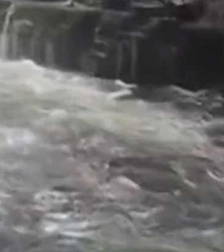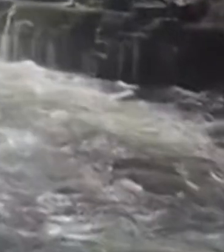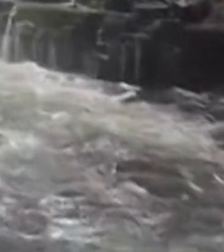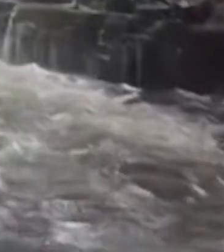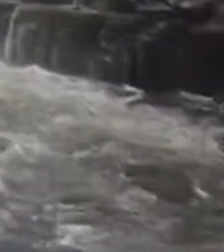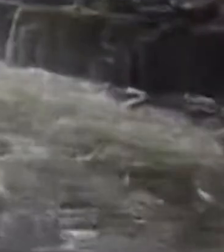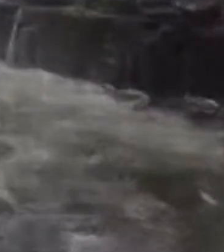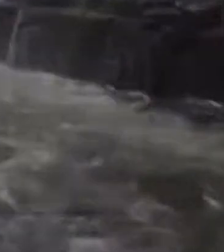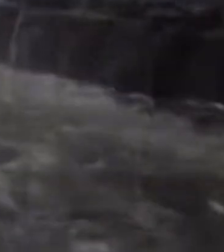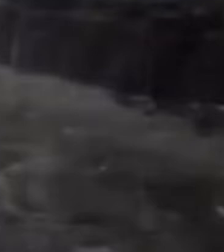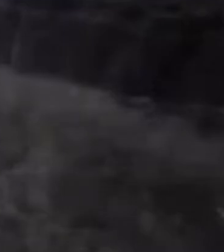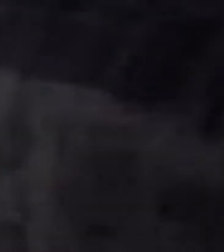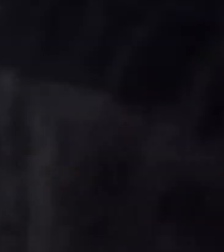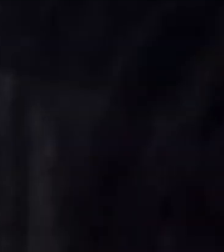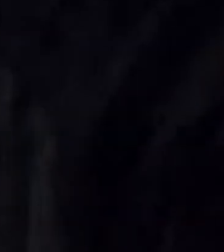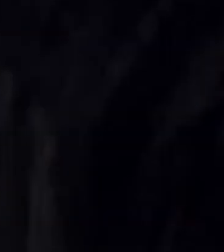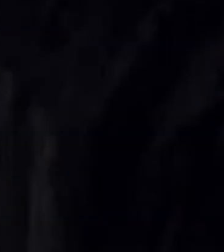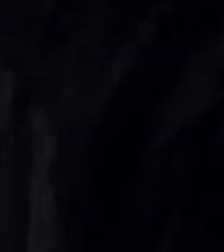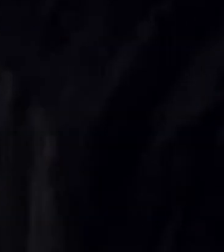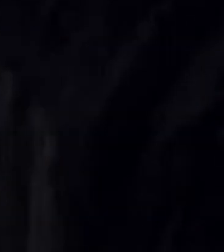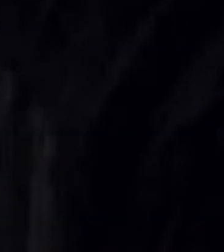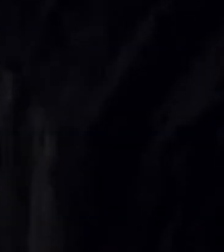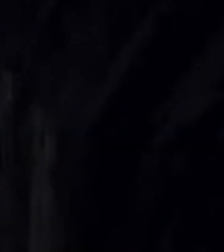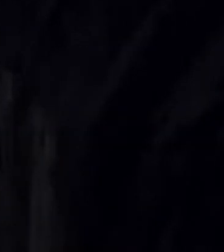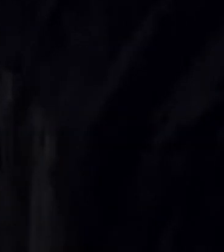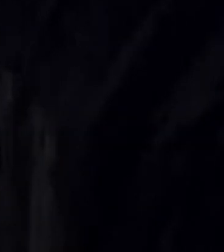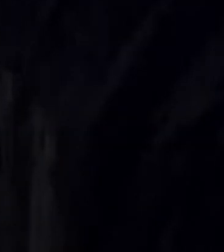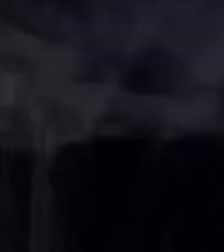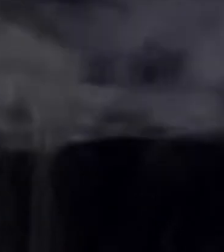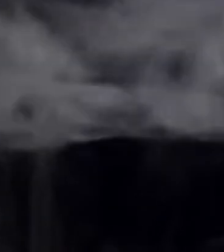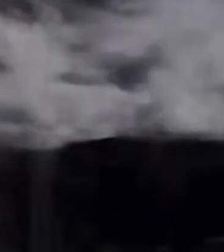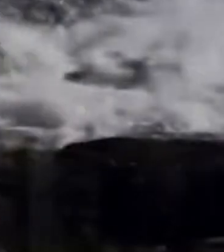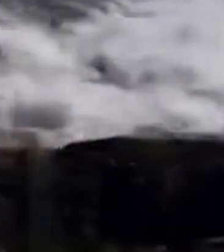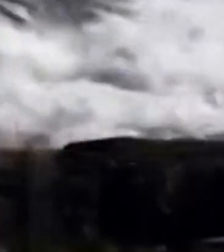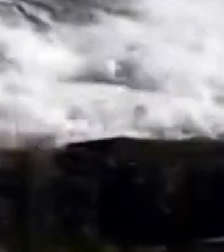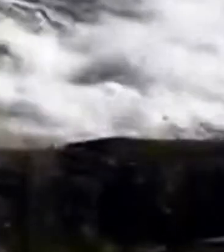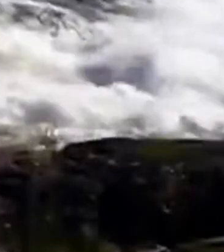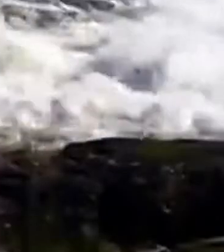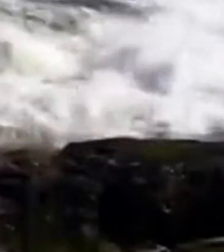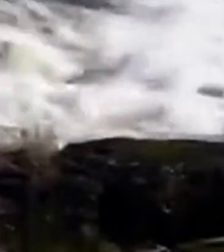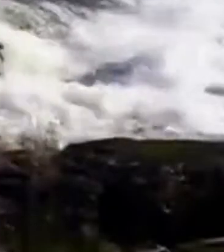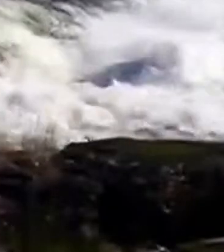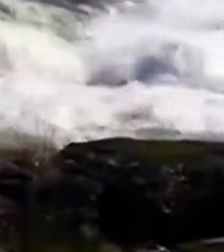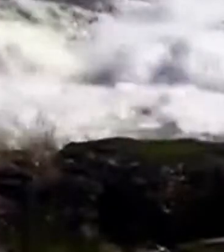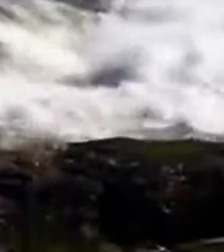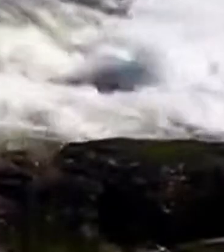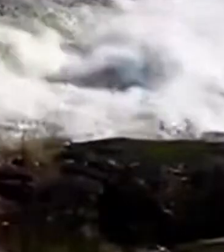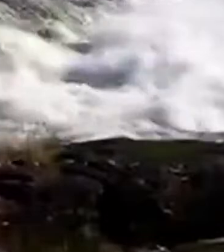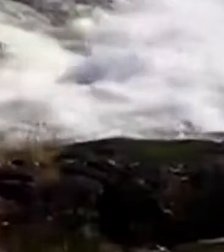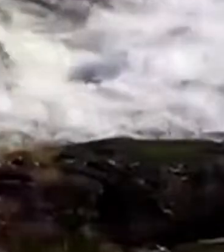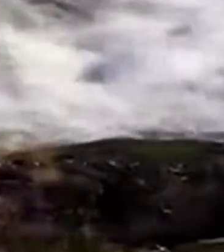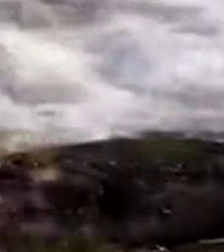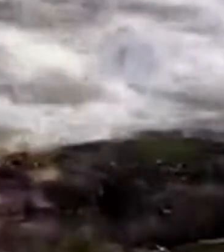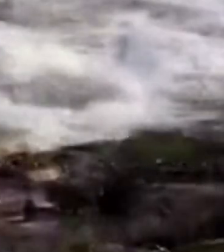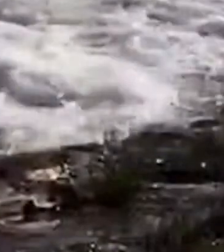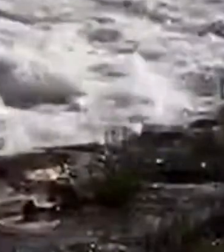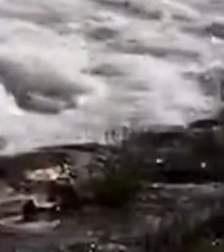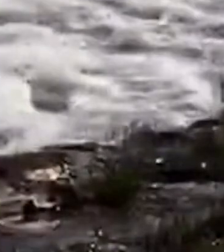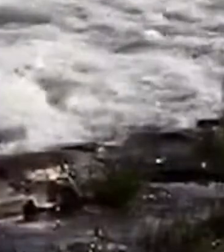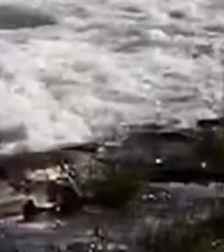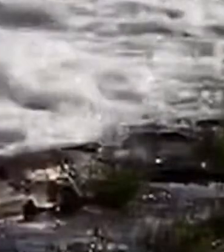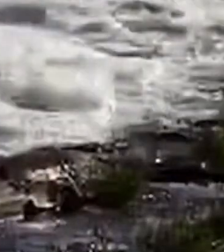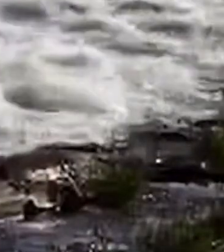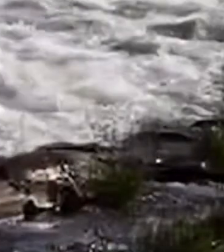Zambia, land of the strong, home of the brave.